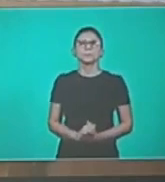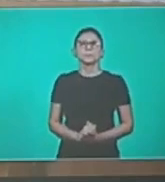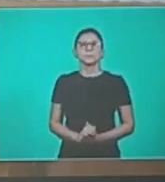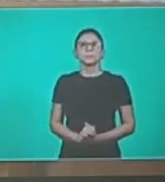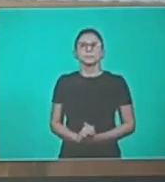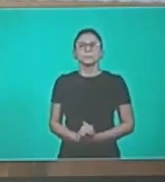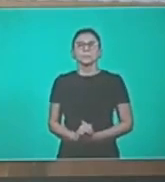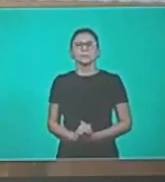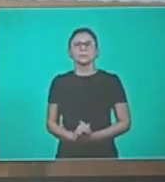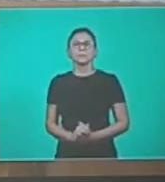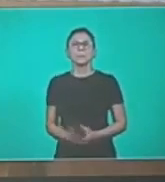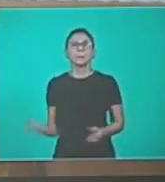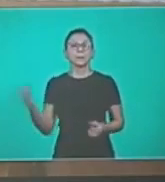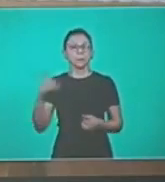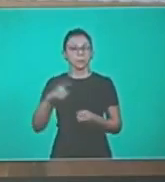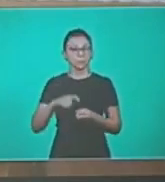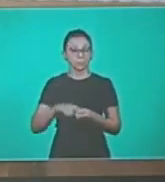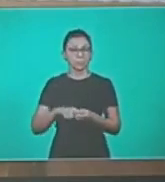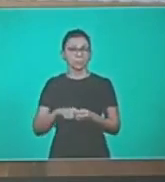We are back in,